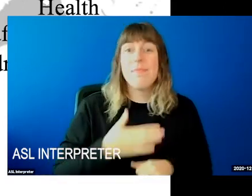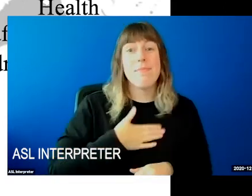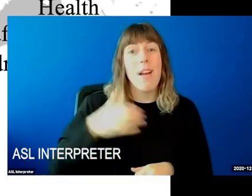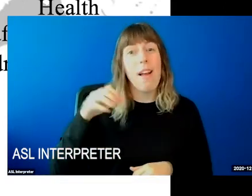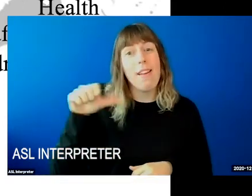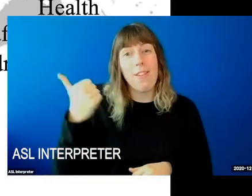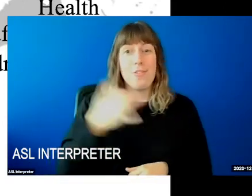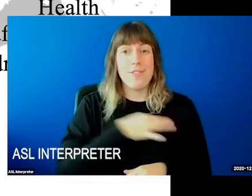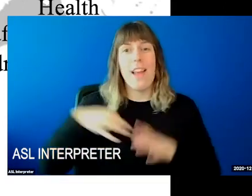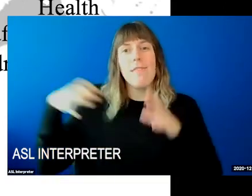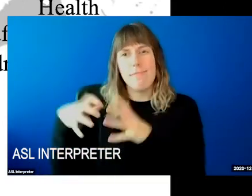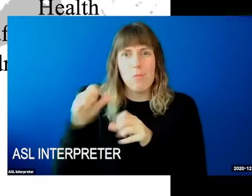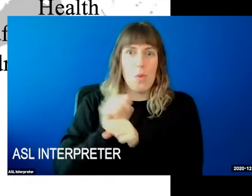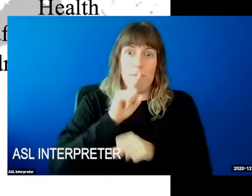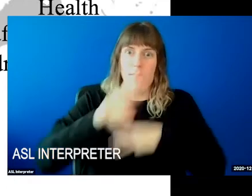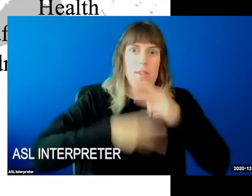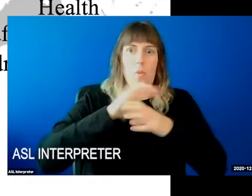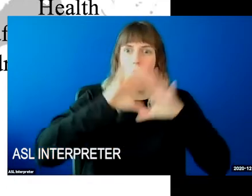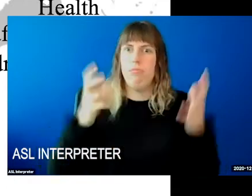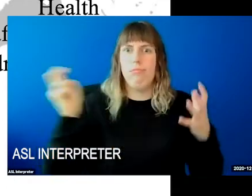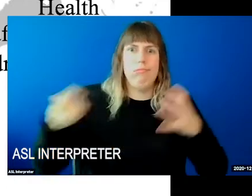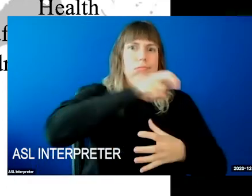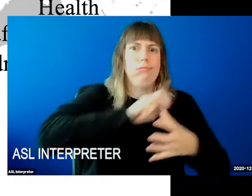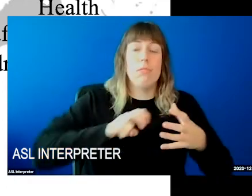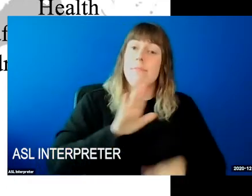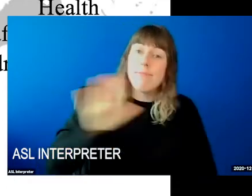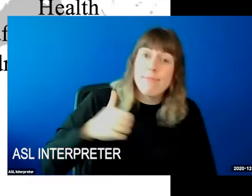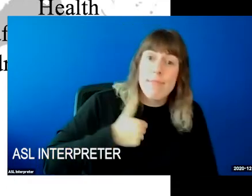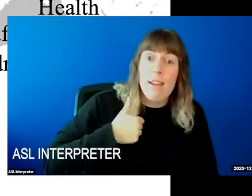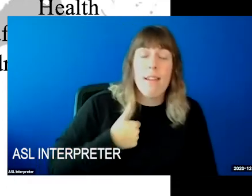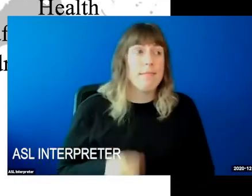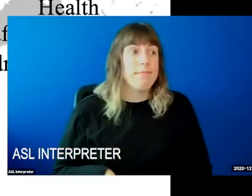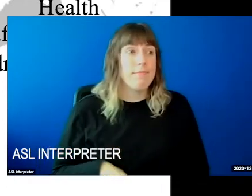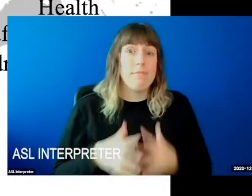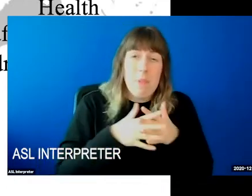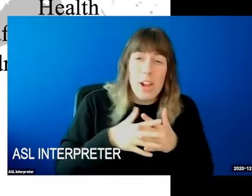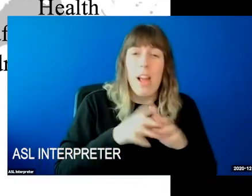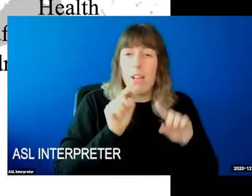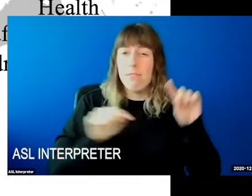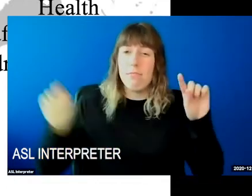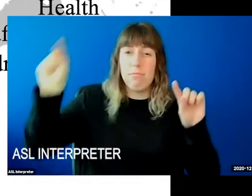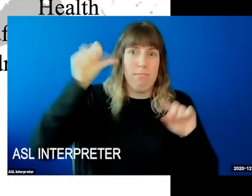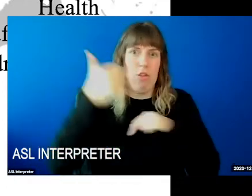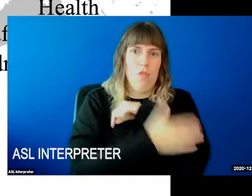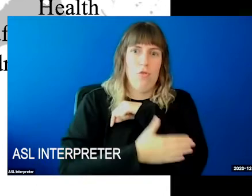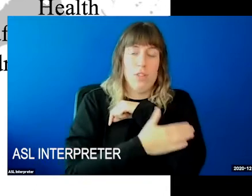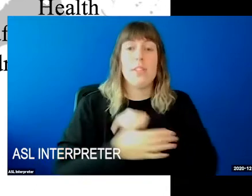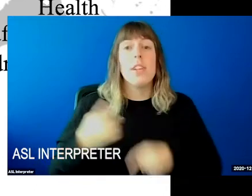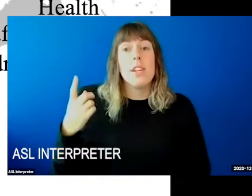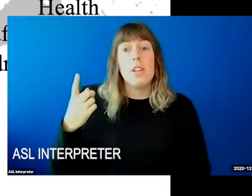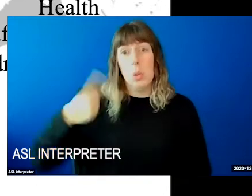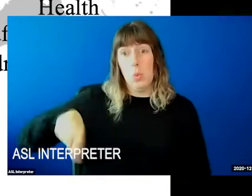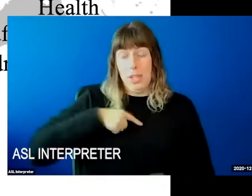and I do. We work all over the world, in Canada and the Americas and elsewhere in the world. Our specialty is not